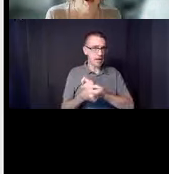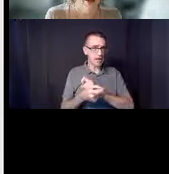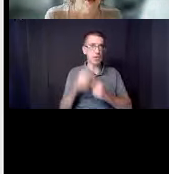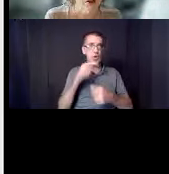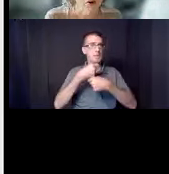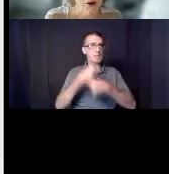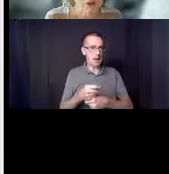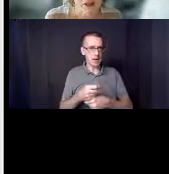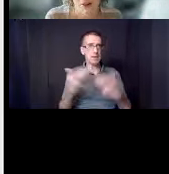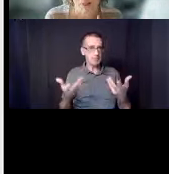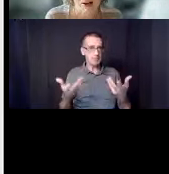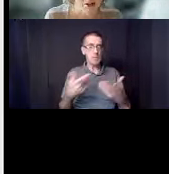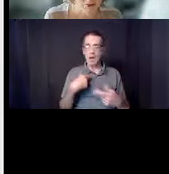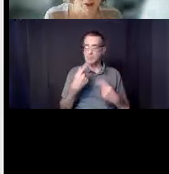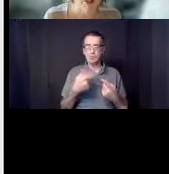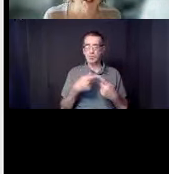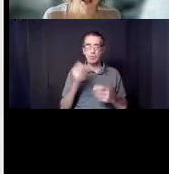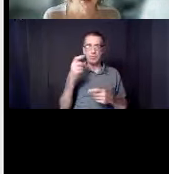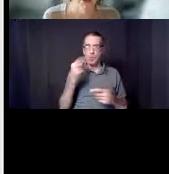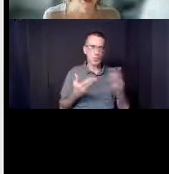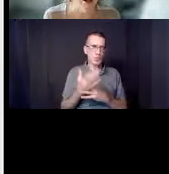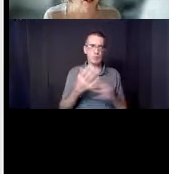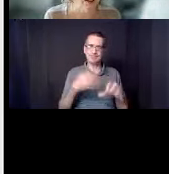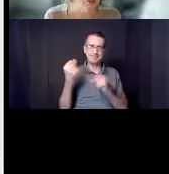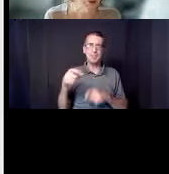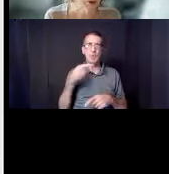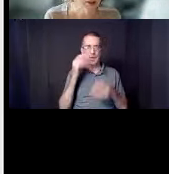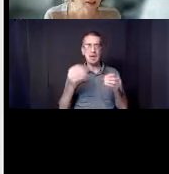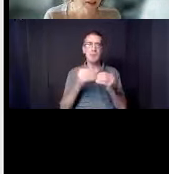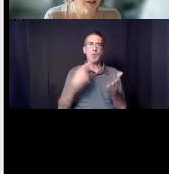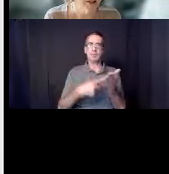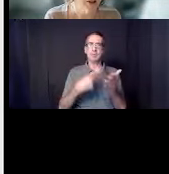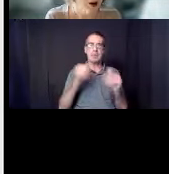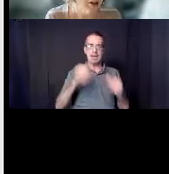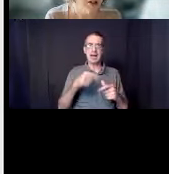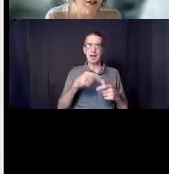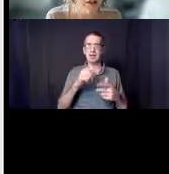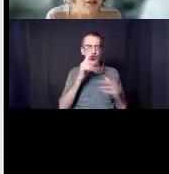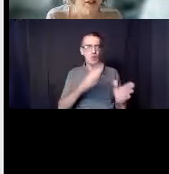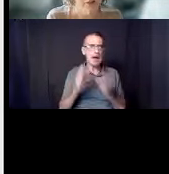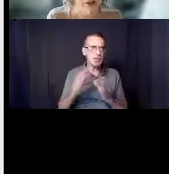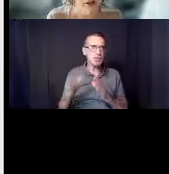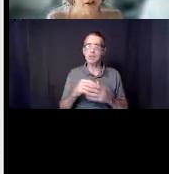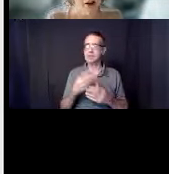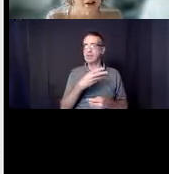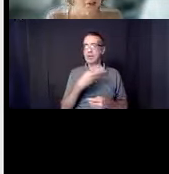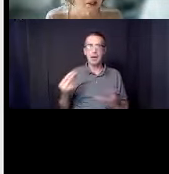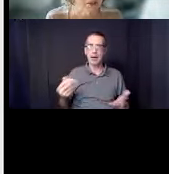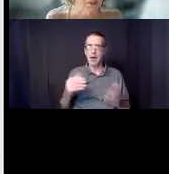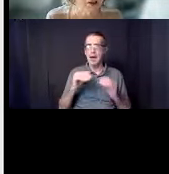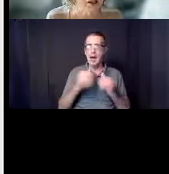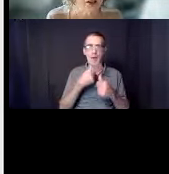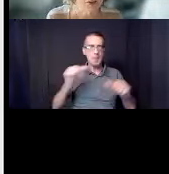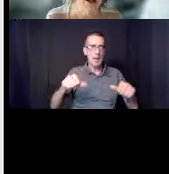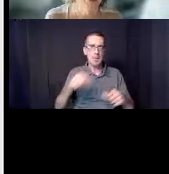made. So I'm just going to buzz through this because definitely we could talk a lot more about this. Gets into strategy and being,